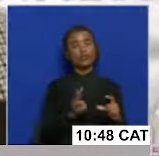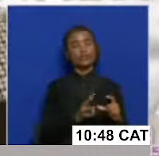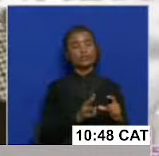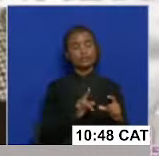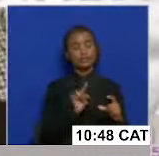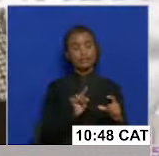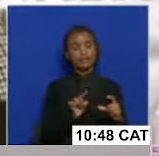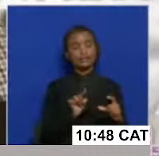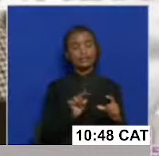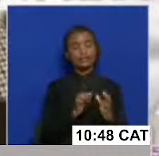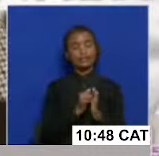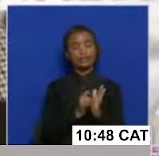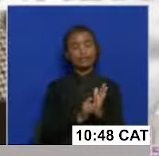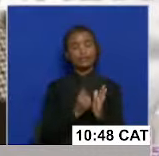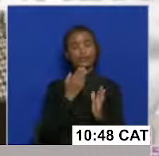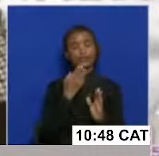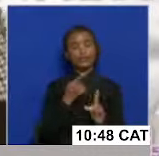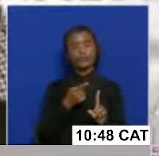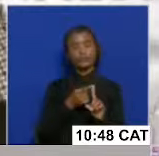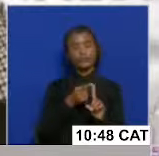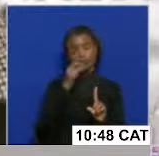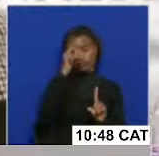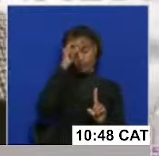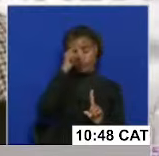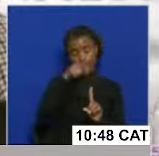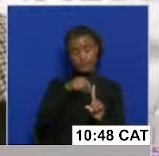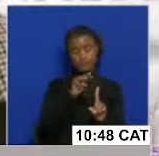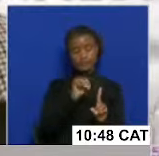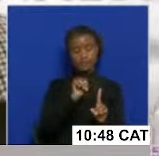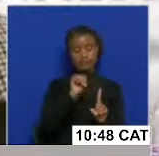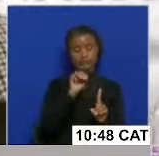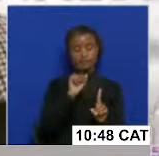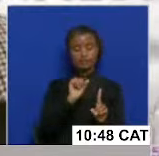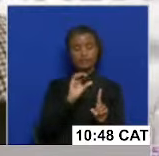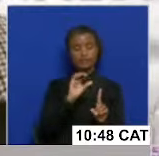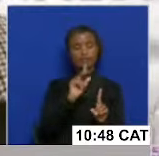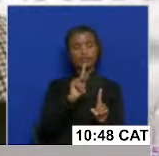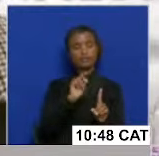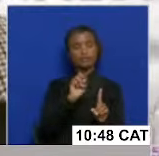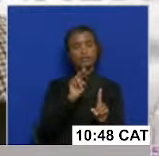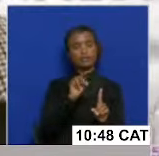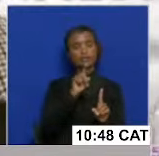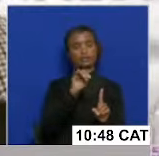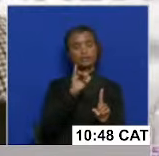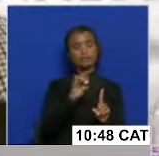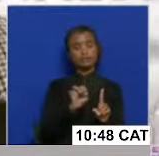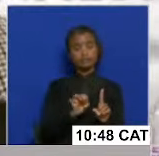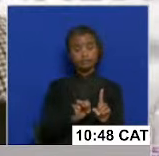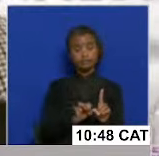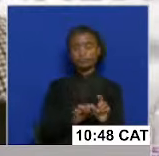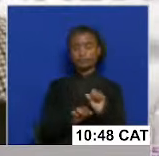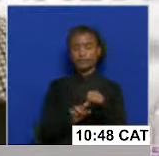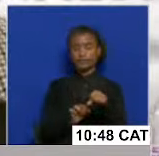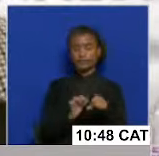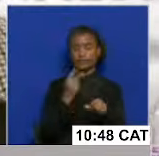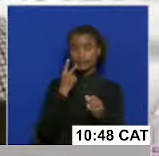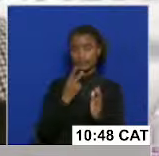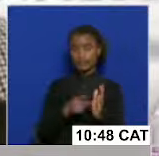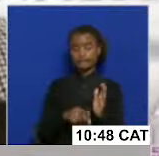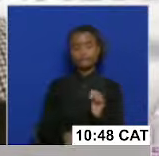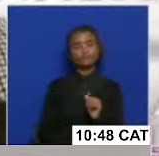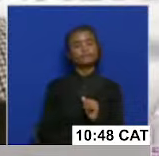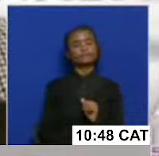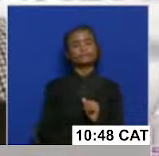that? Yes, I do. Thank you. Witness K, could you please have regard to paragraph